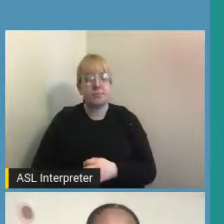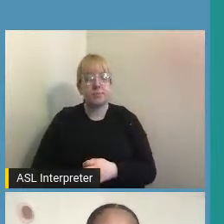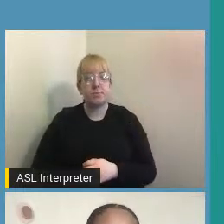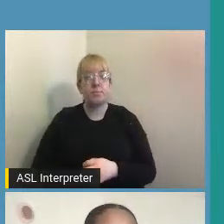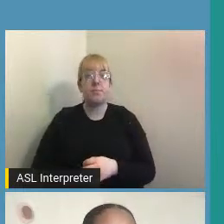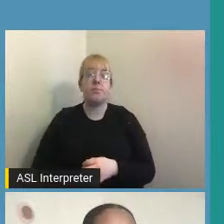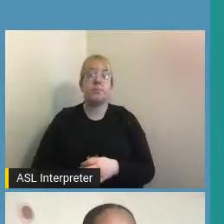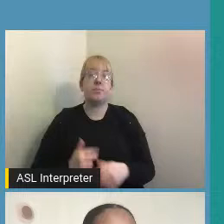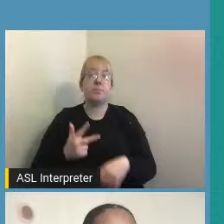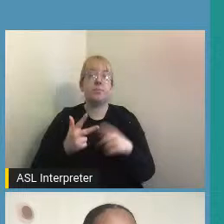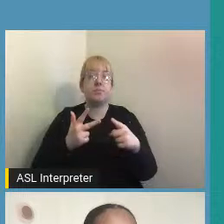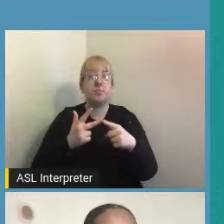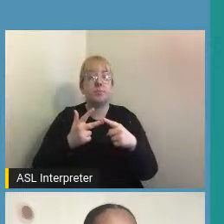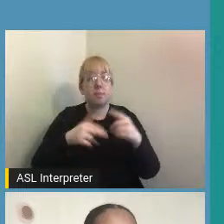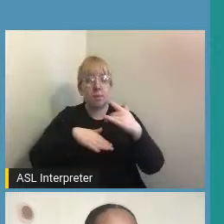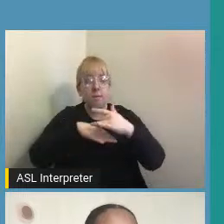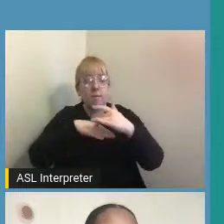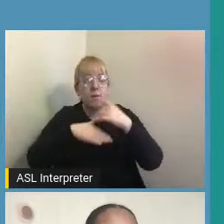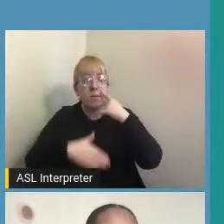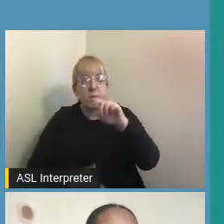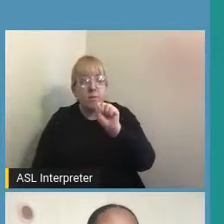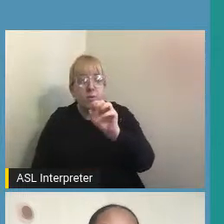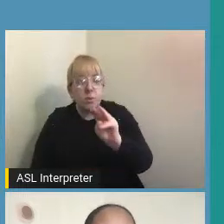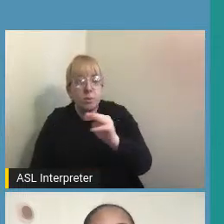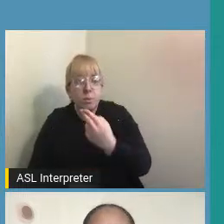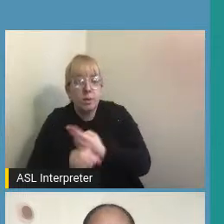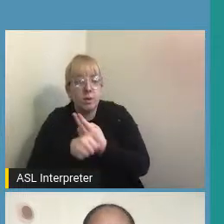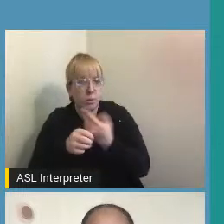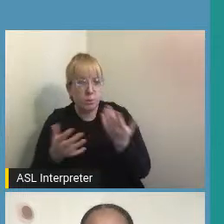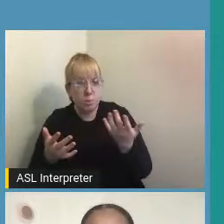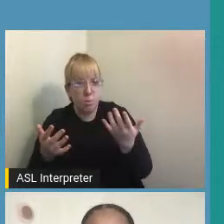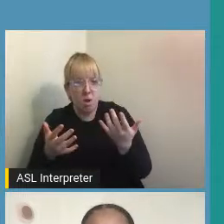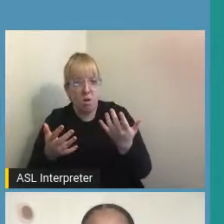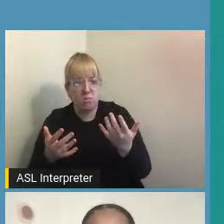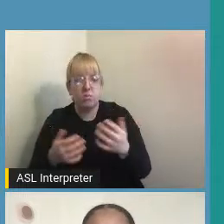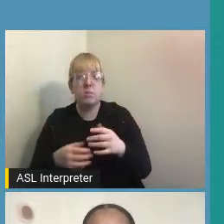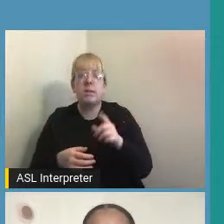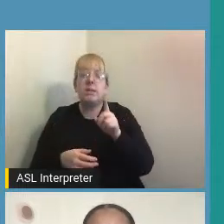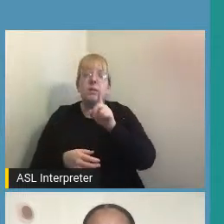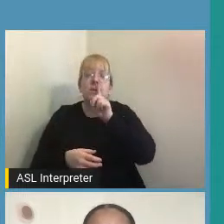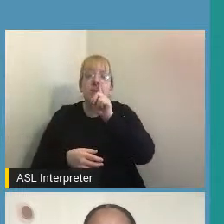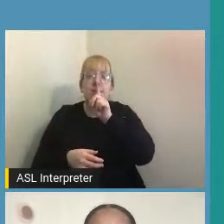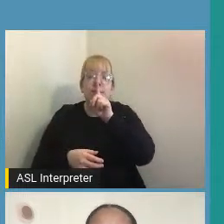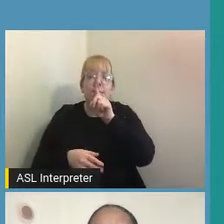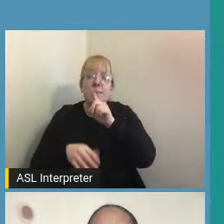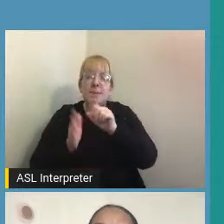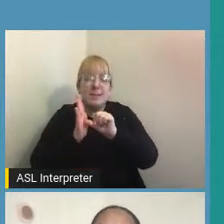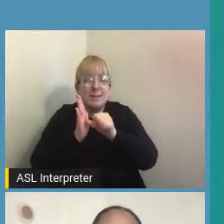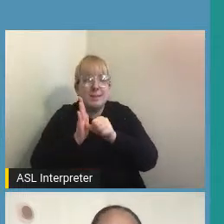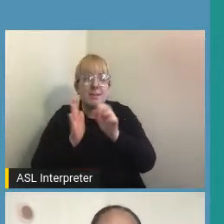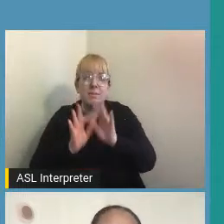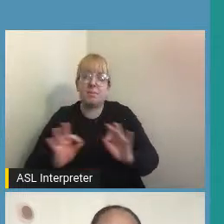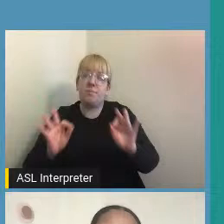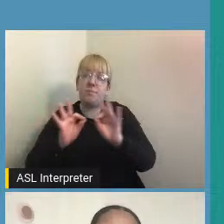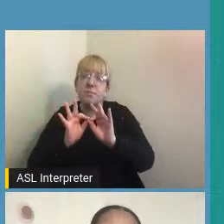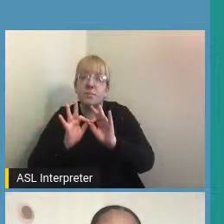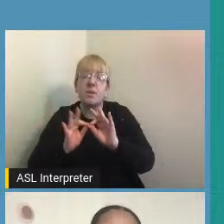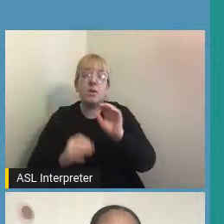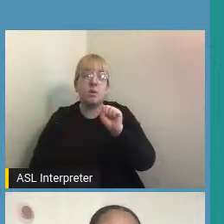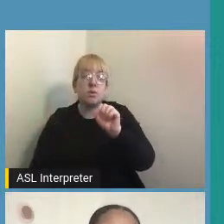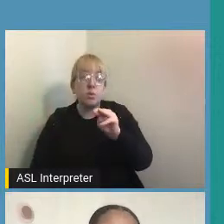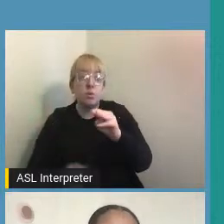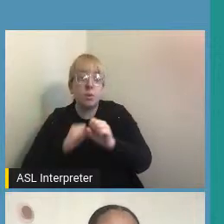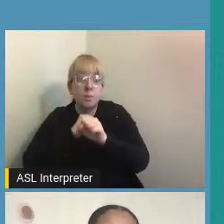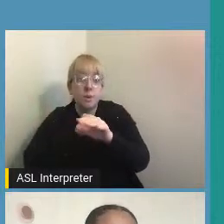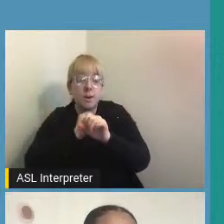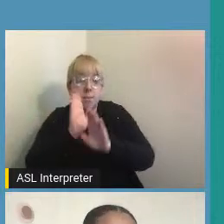And what is available for social media use? This is very critical when doing social media